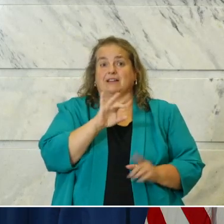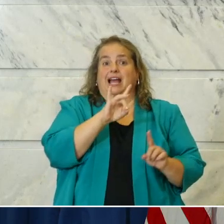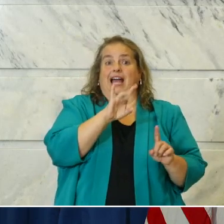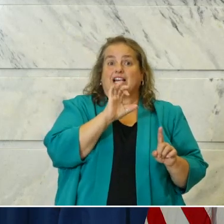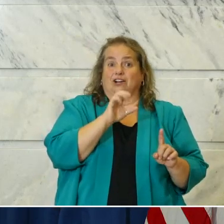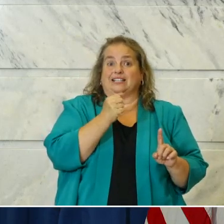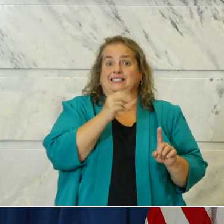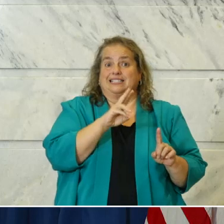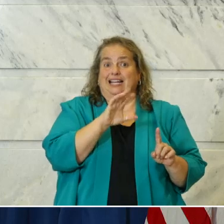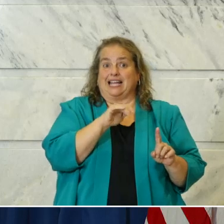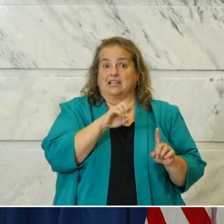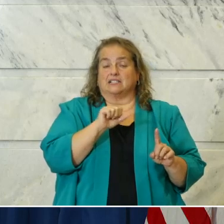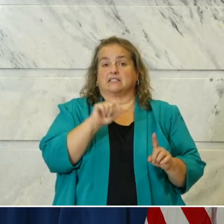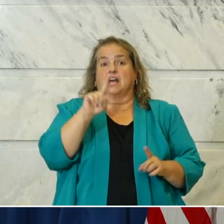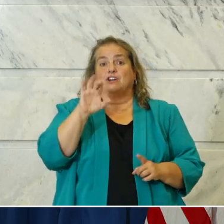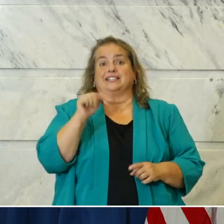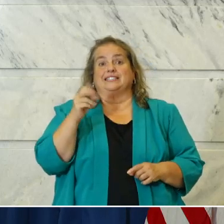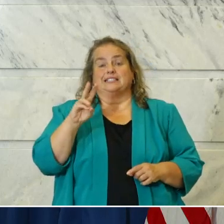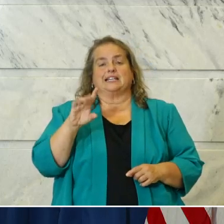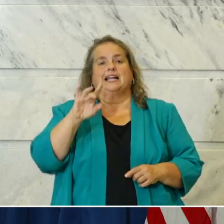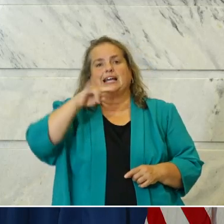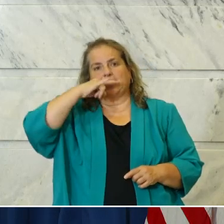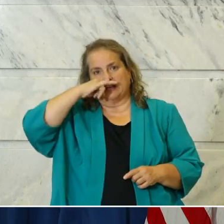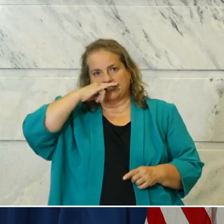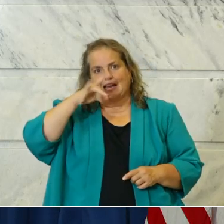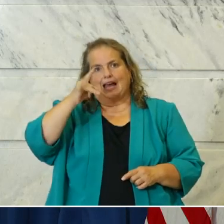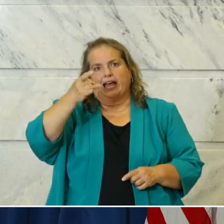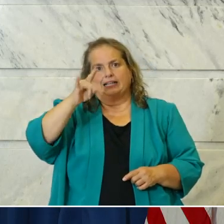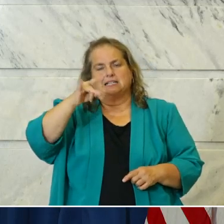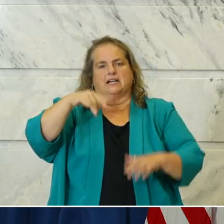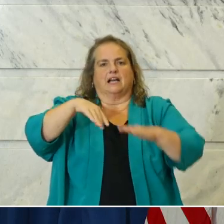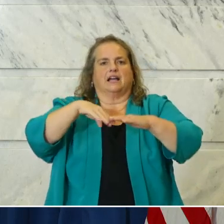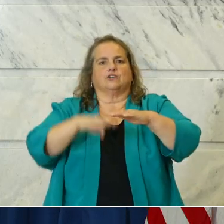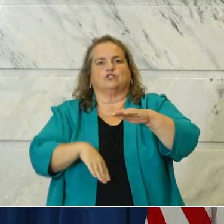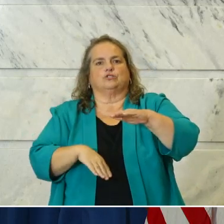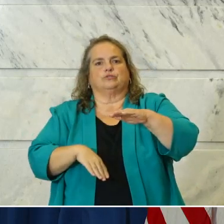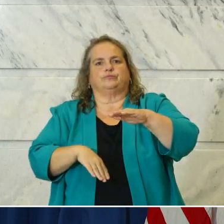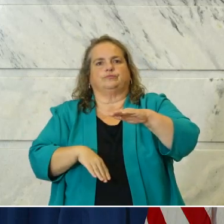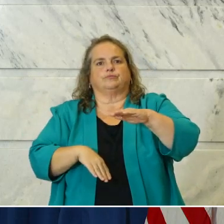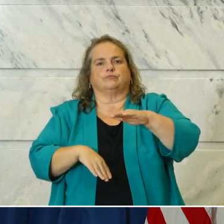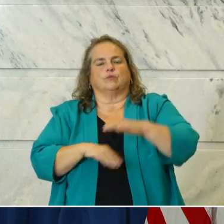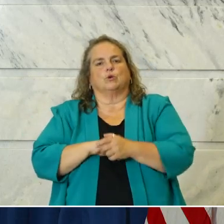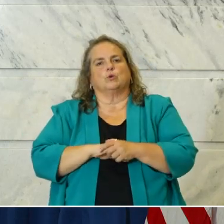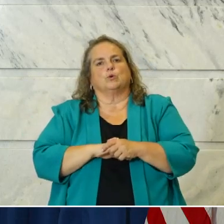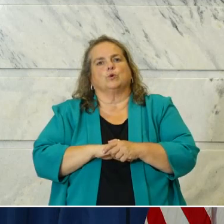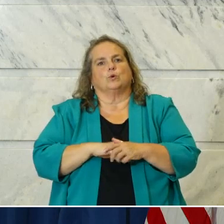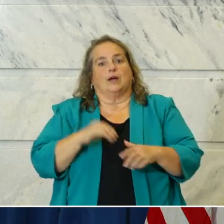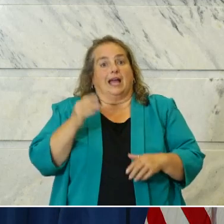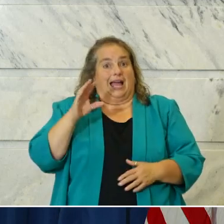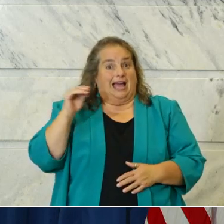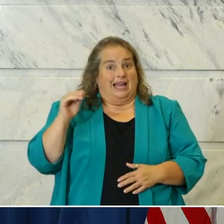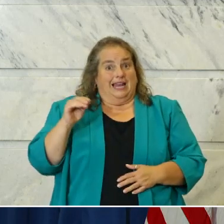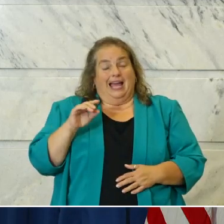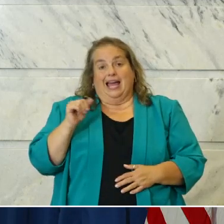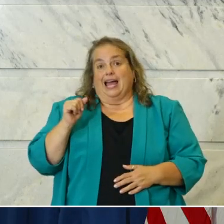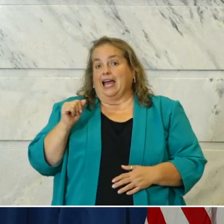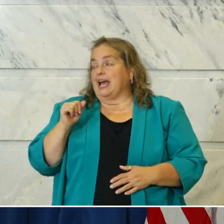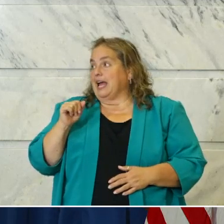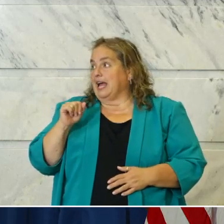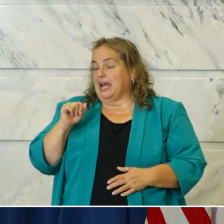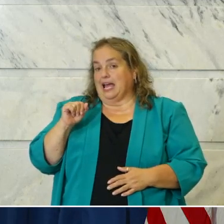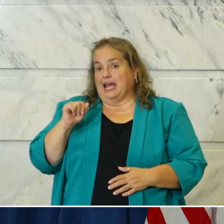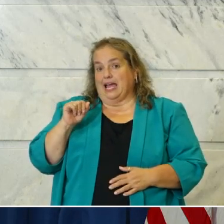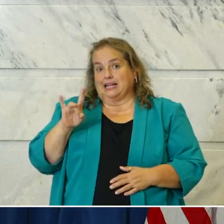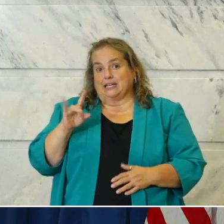816 cases are kids 18 and under. We've had 18 new deaths. That